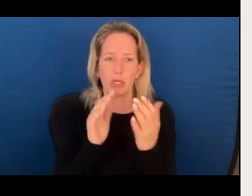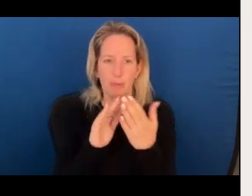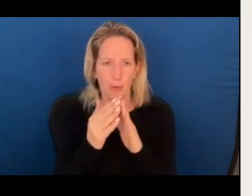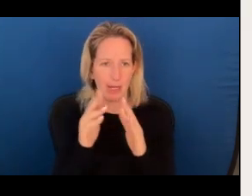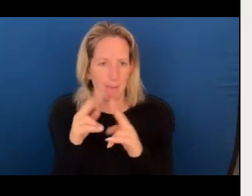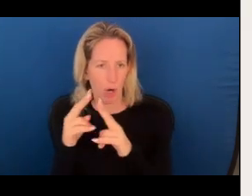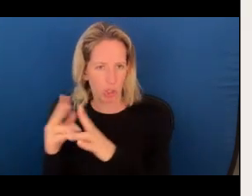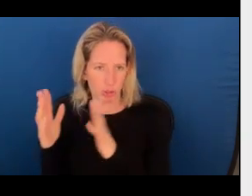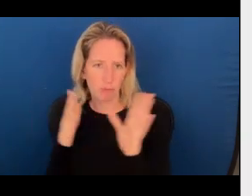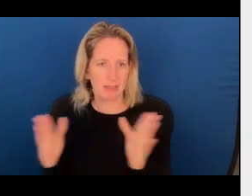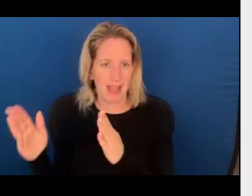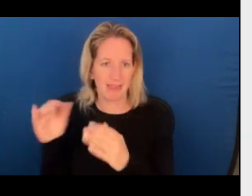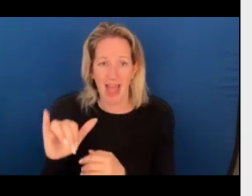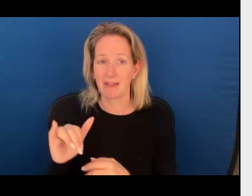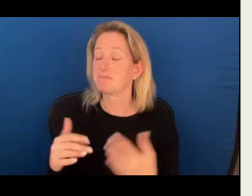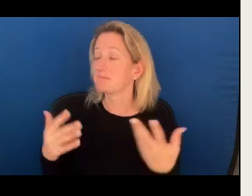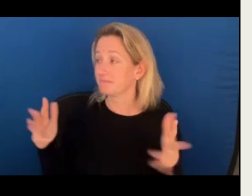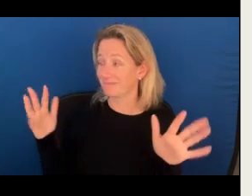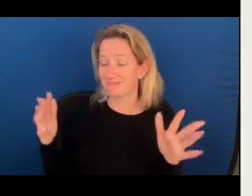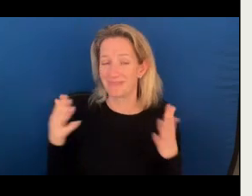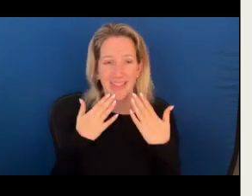that is it.